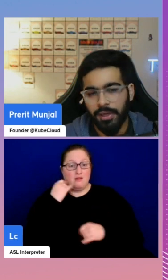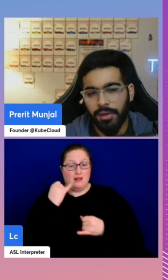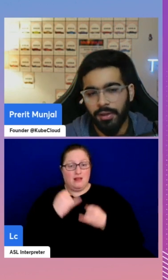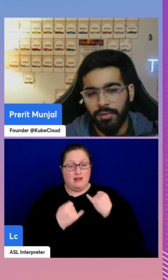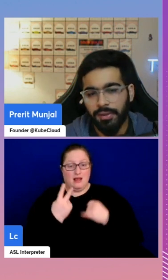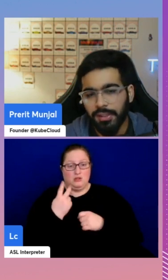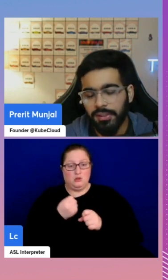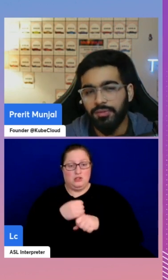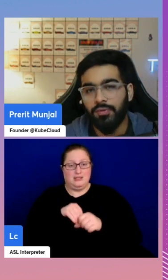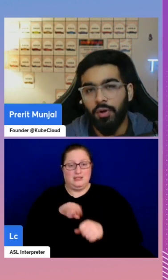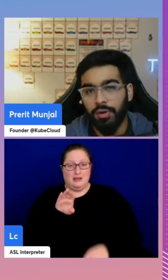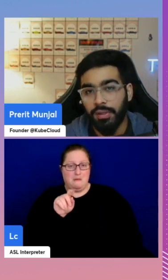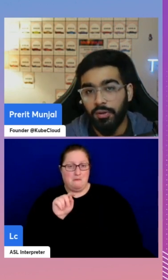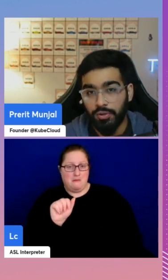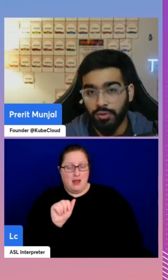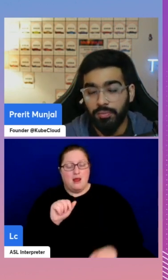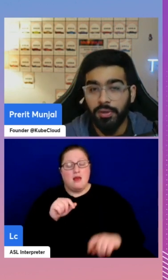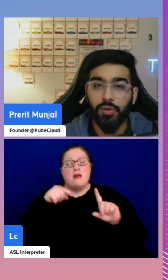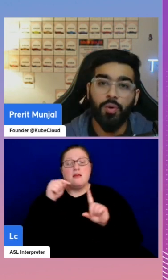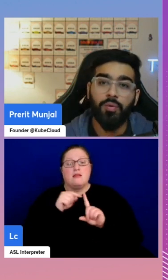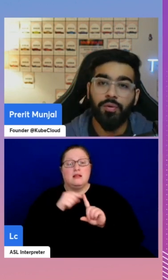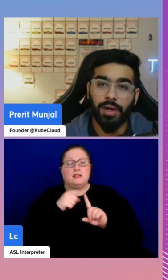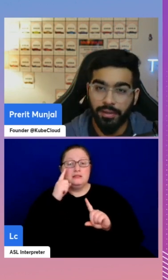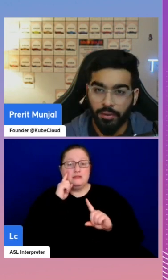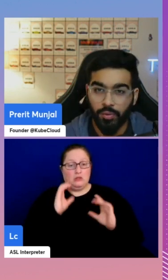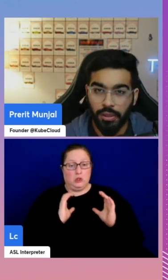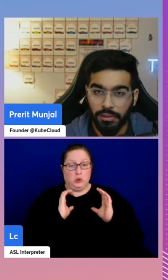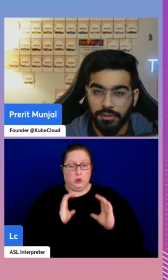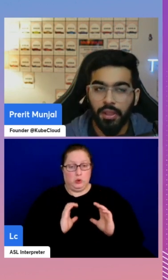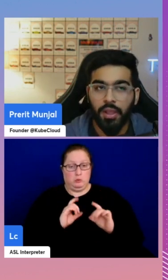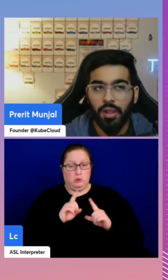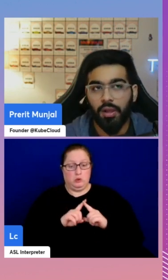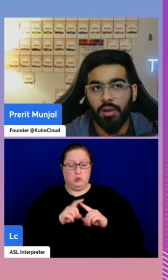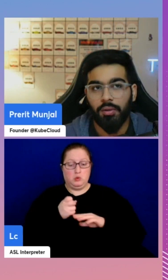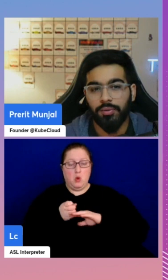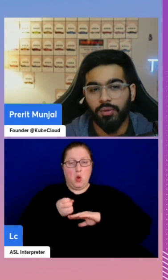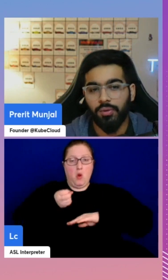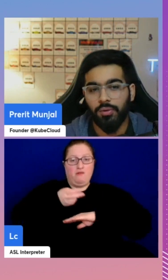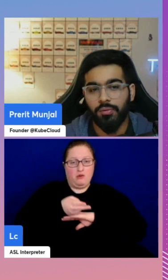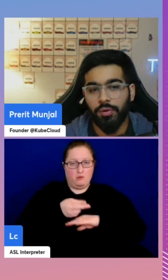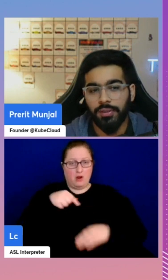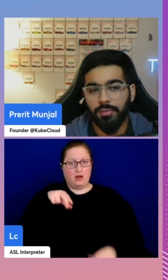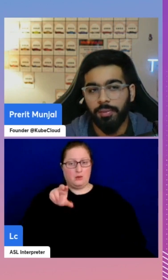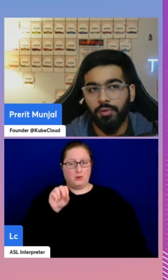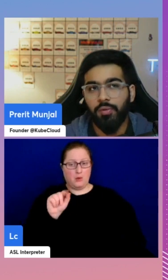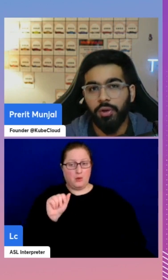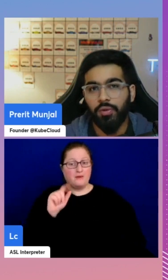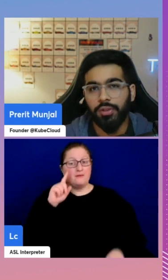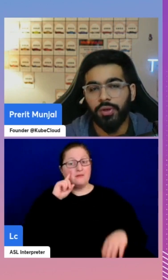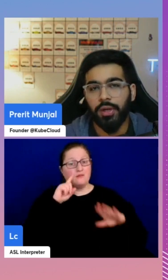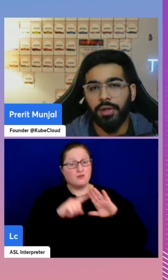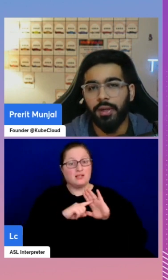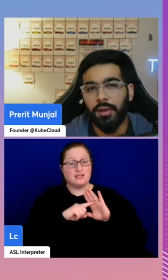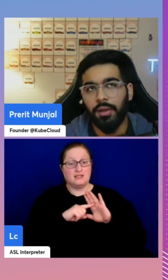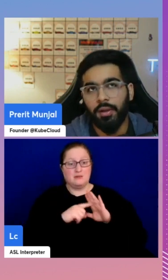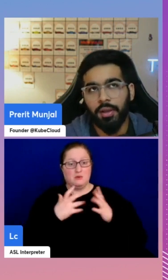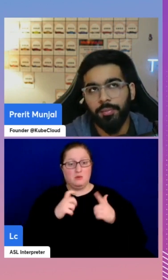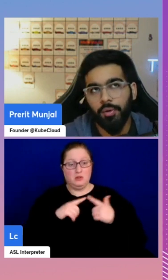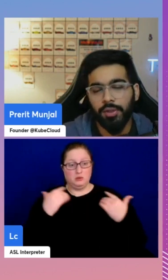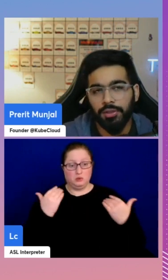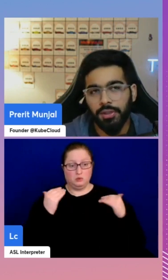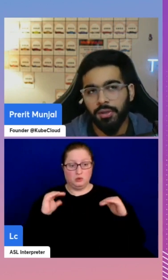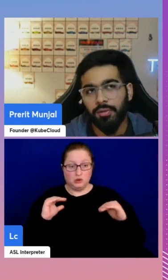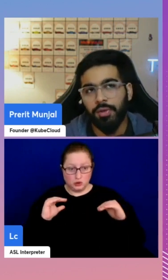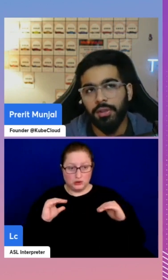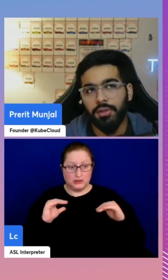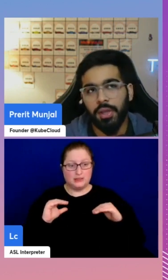phase, and this is for the consumer to override the quotas. So for example, you want to restrict